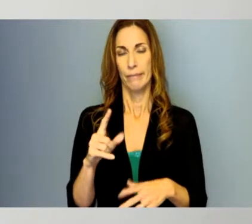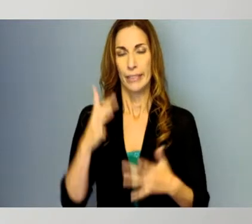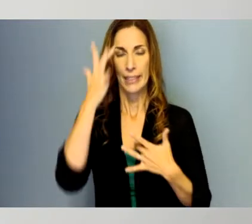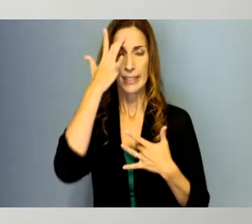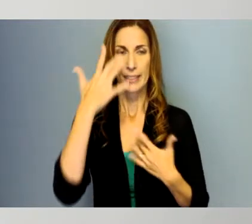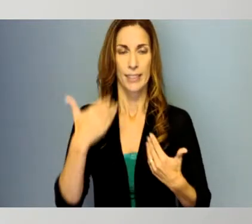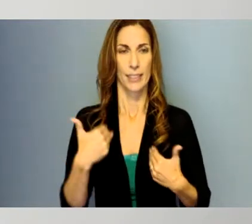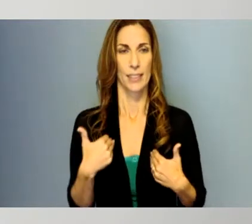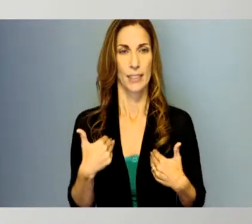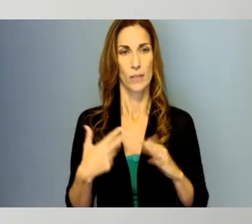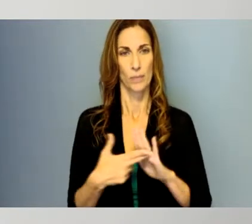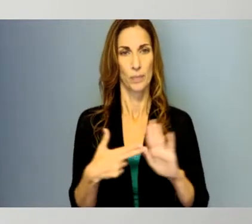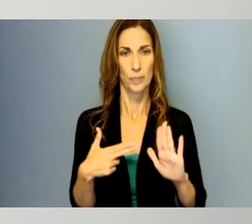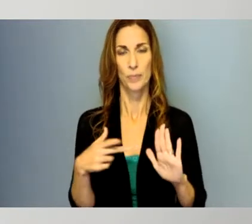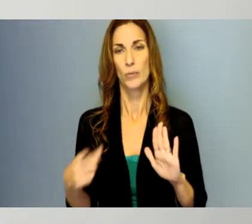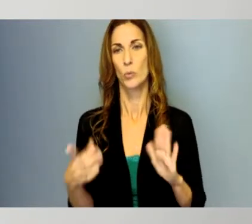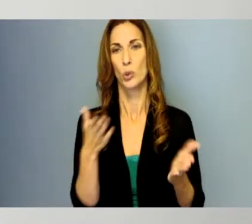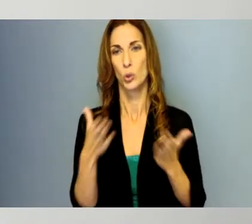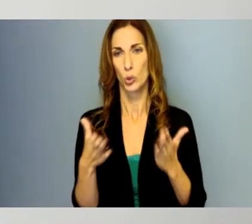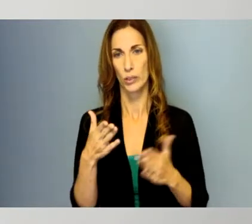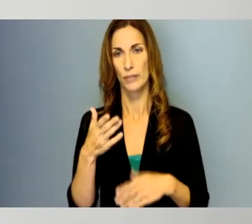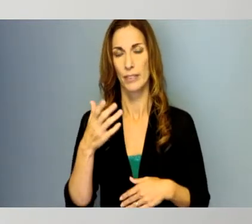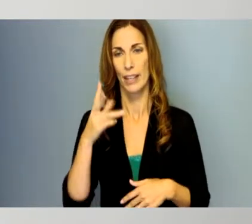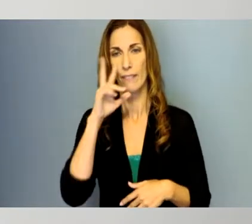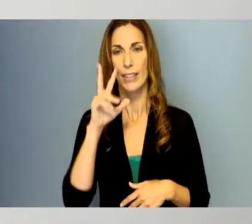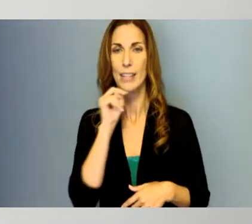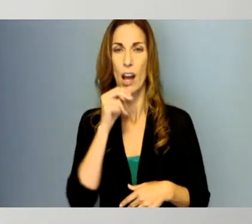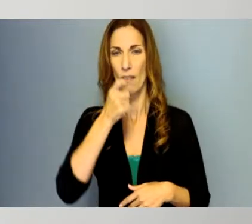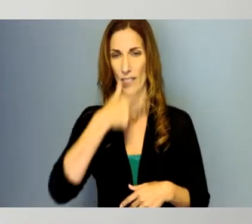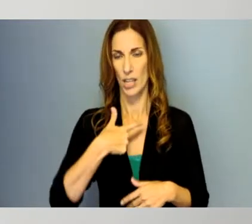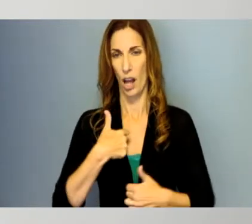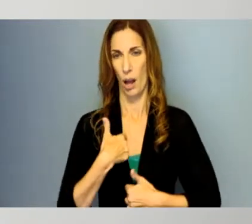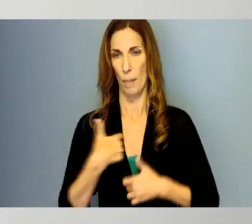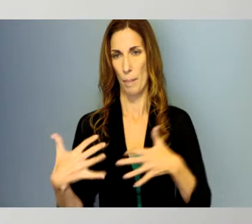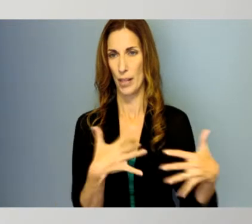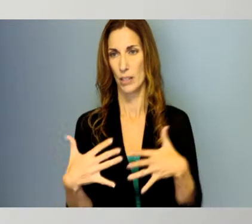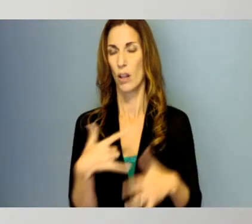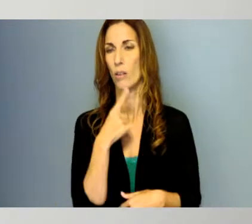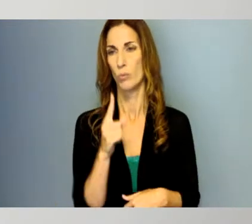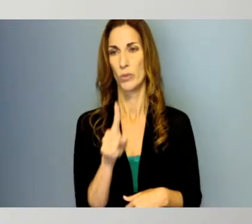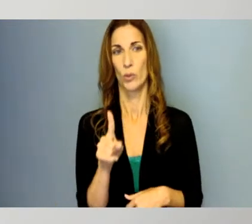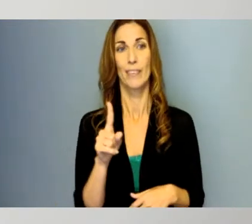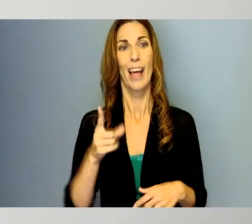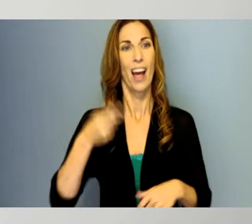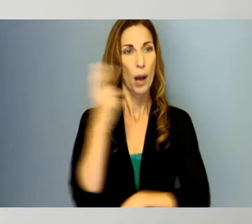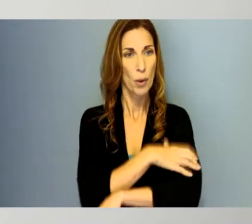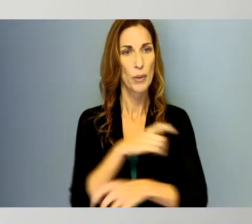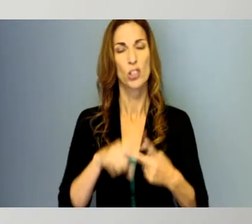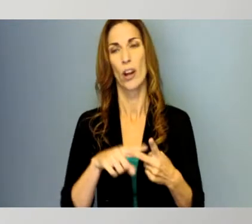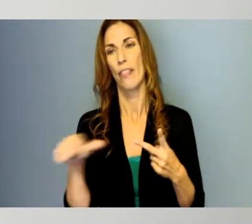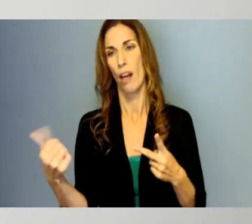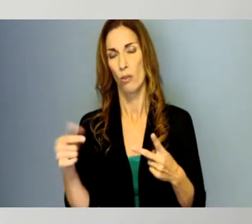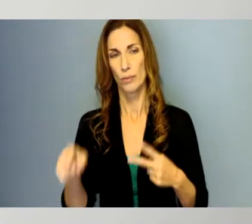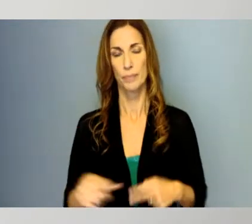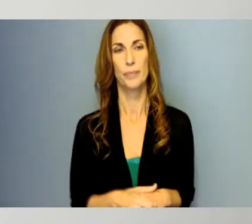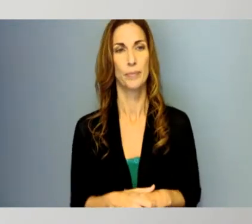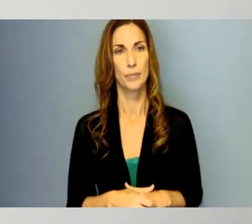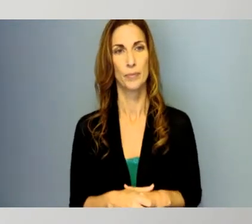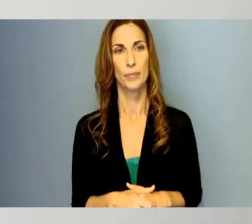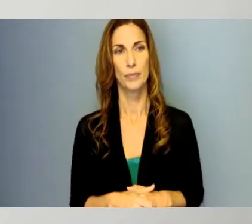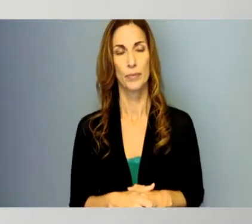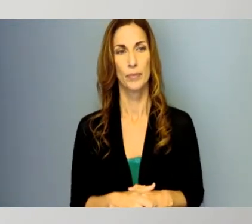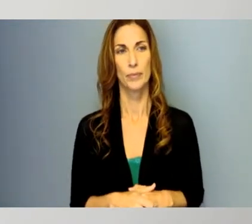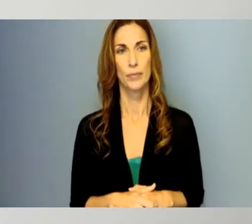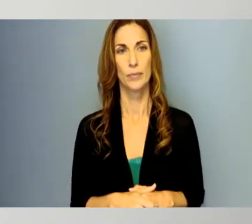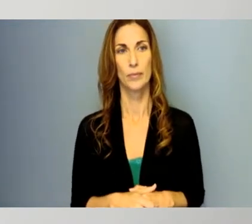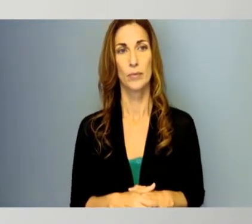those that served in Vietnam, which is the hypertension and MGUS. Next slide.